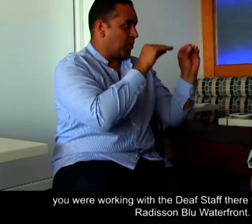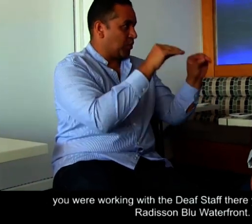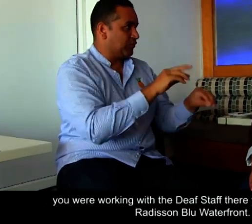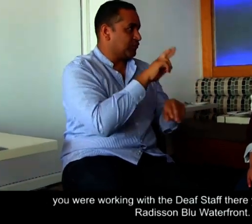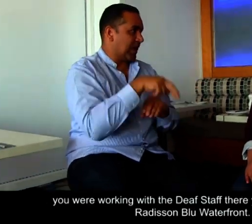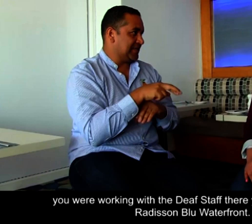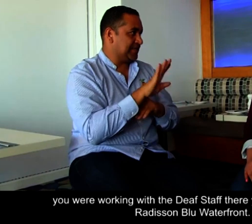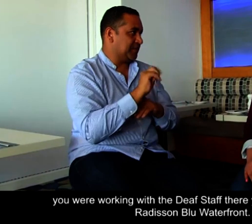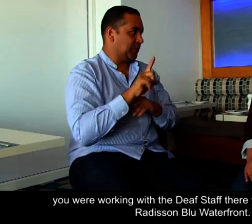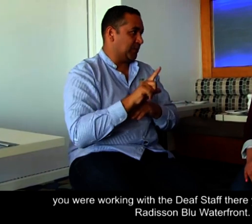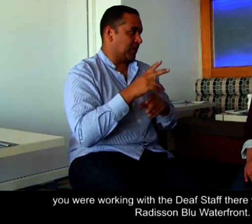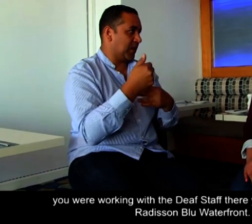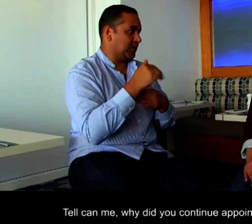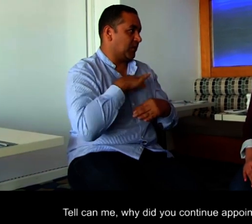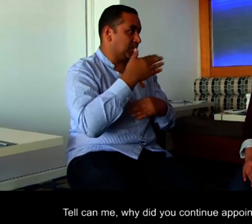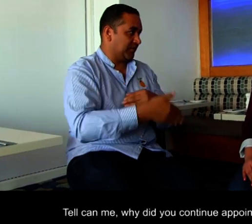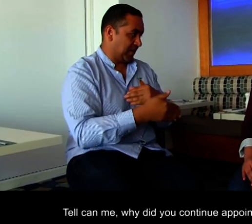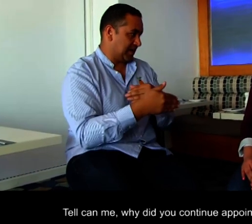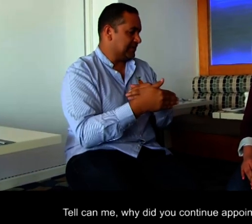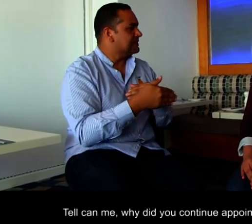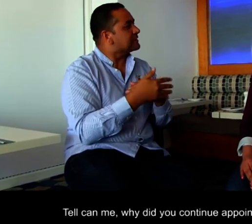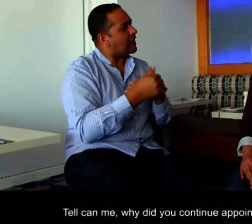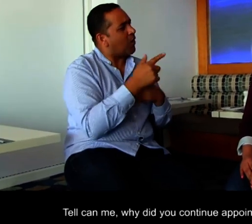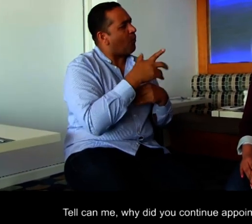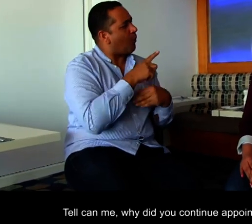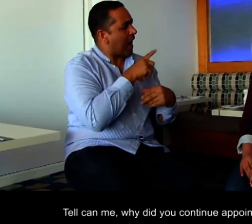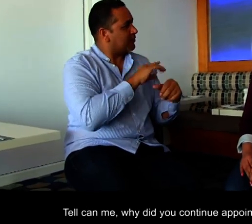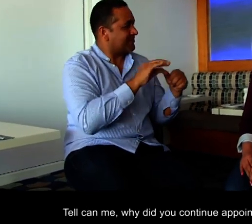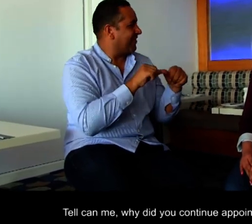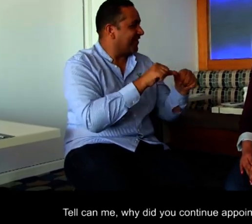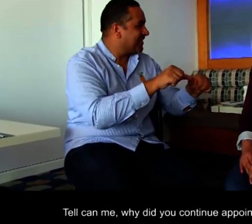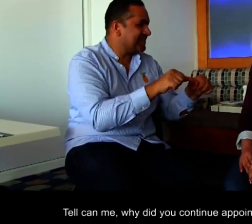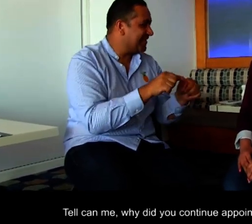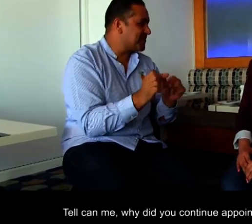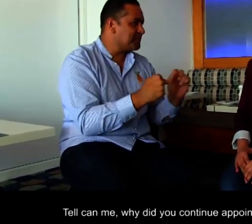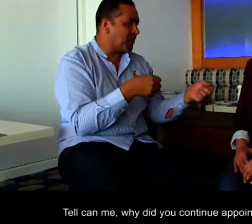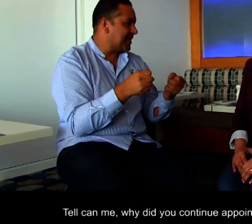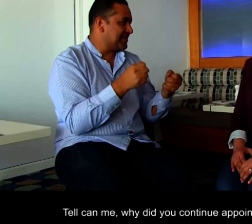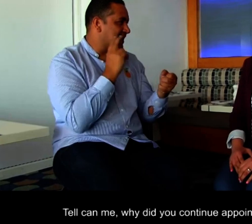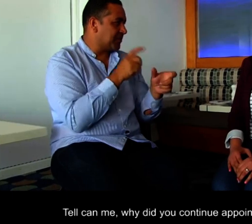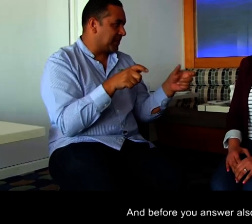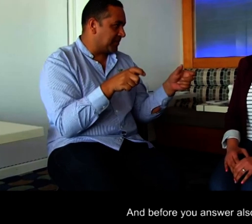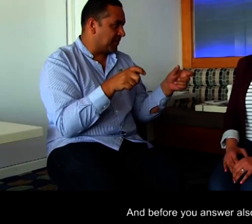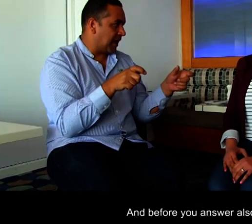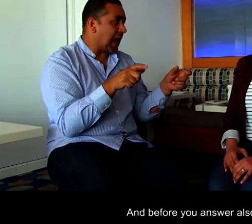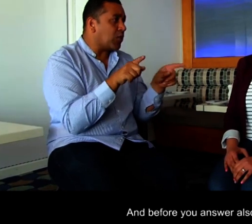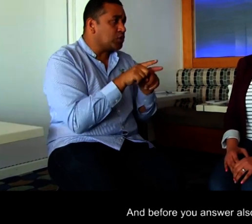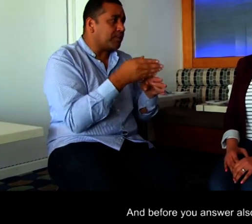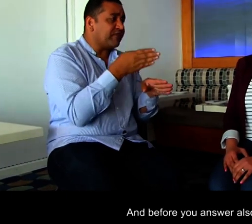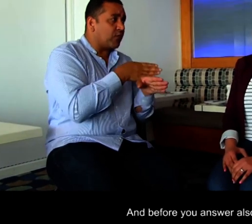Deaf staff there. You're now here at Radisson Blu Waterfront Hotel. Can you tell me, why did you continue appointing Deaf staff?